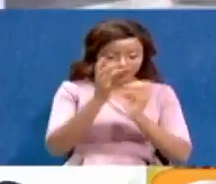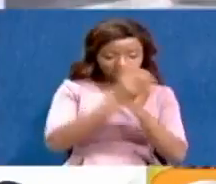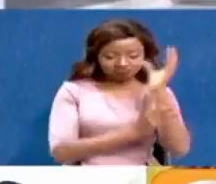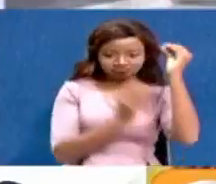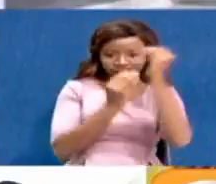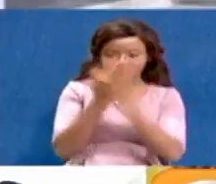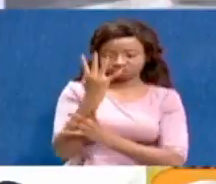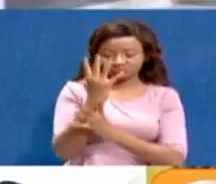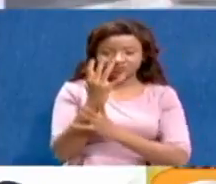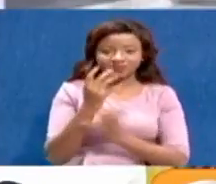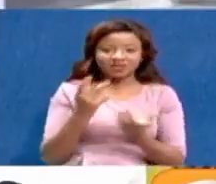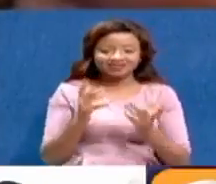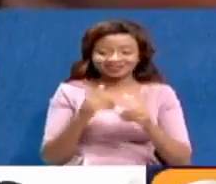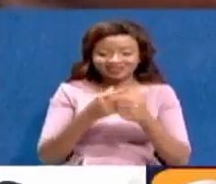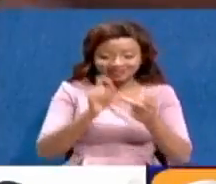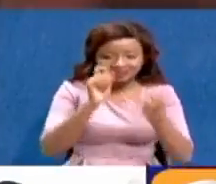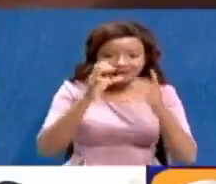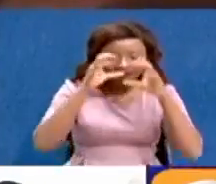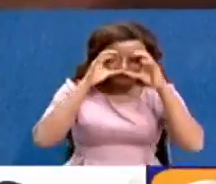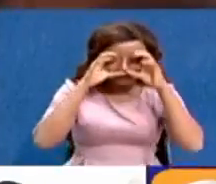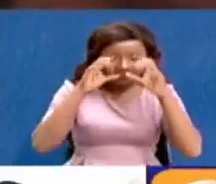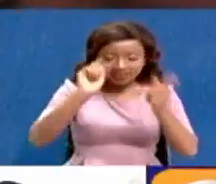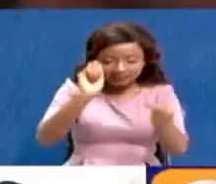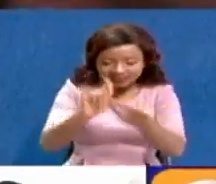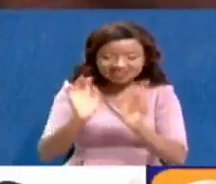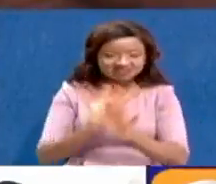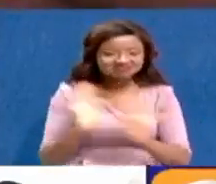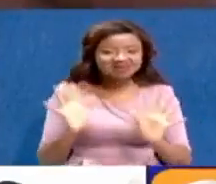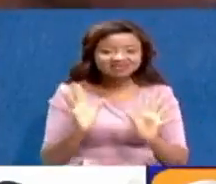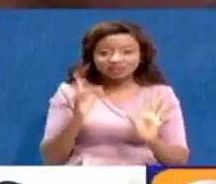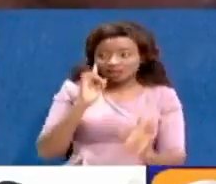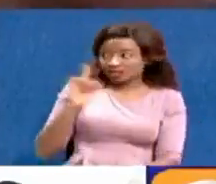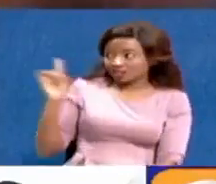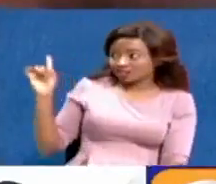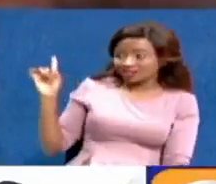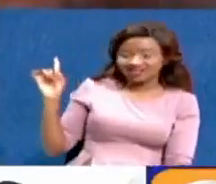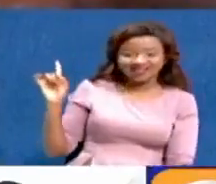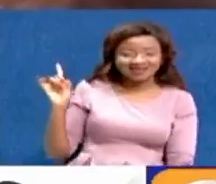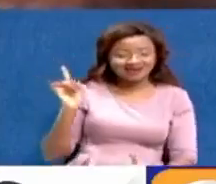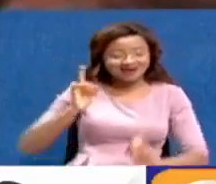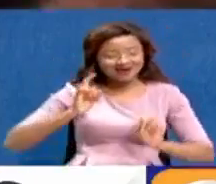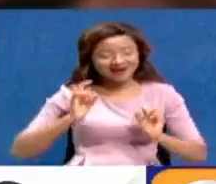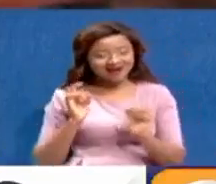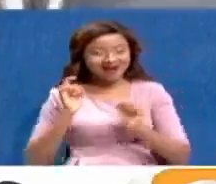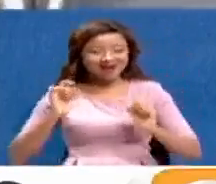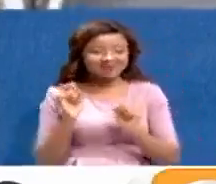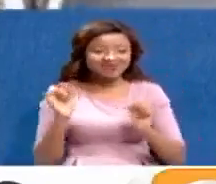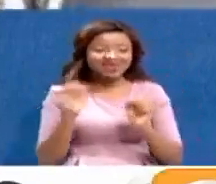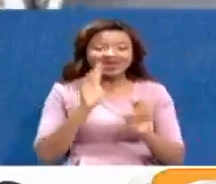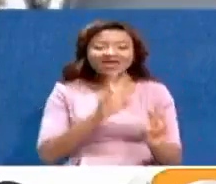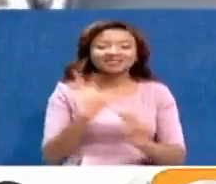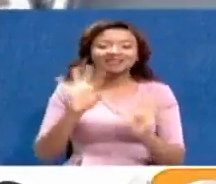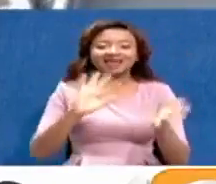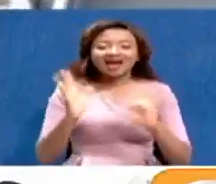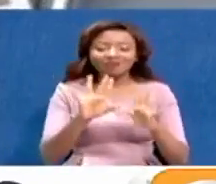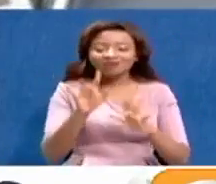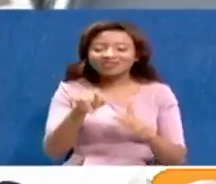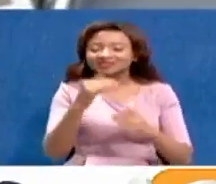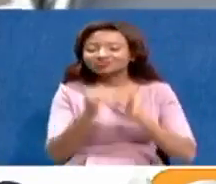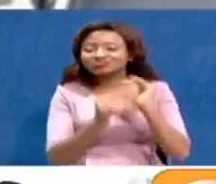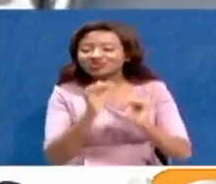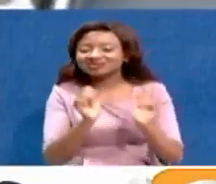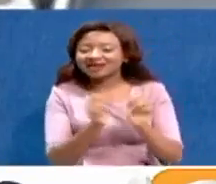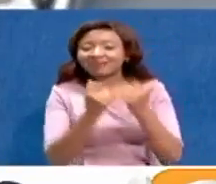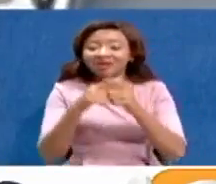they'll continue with the testing of the community. From a distance, Noah Arura is smiling and watching how the exercise is being conducted, but